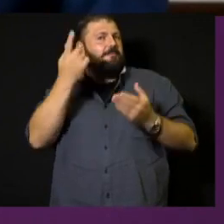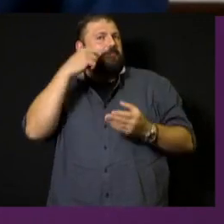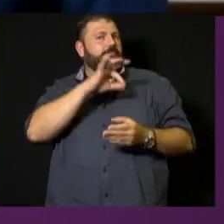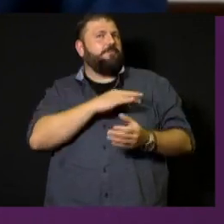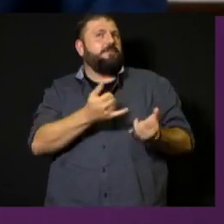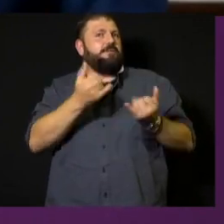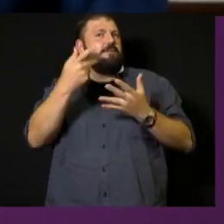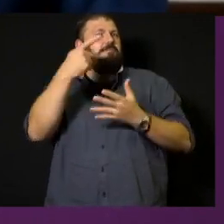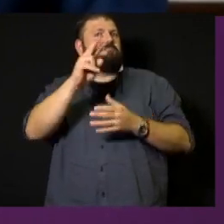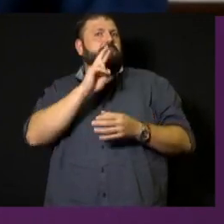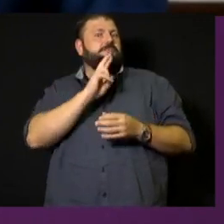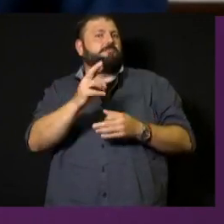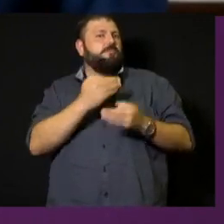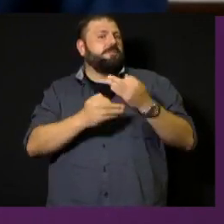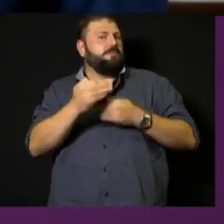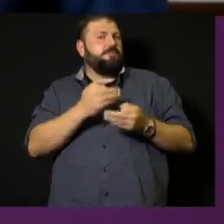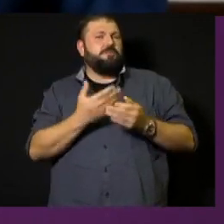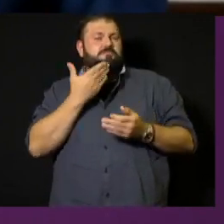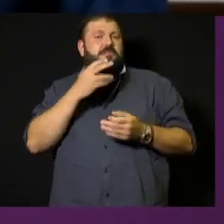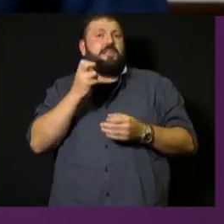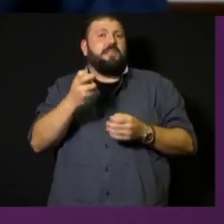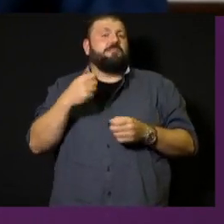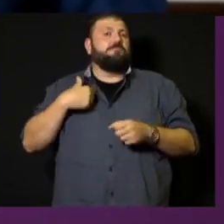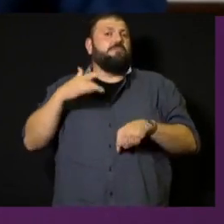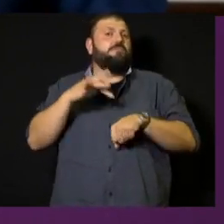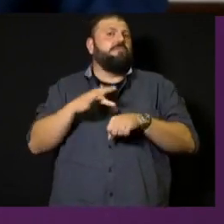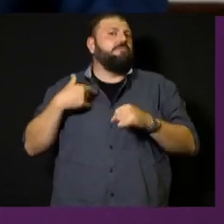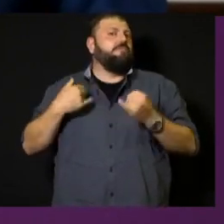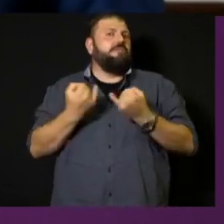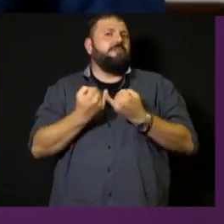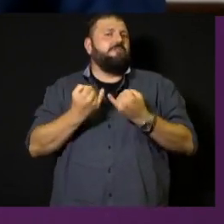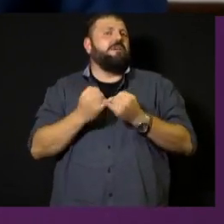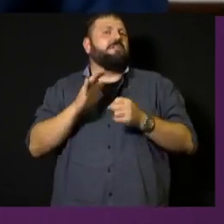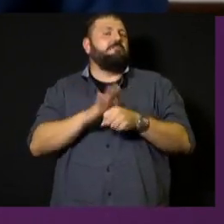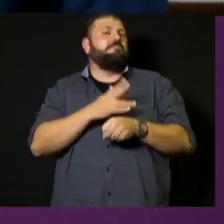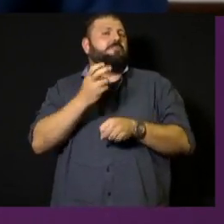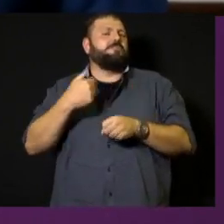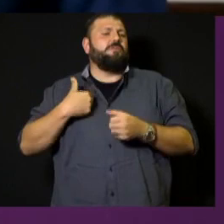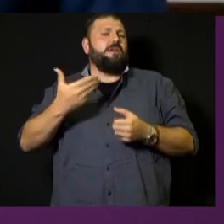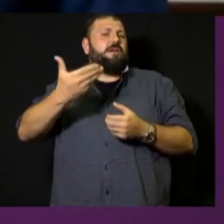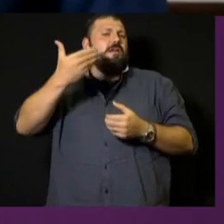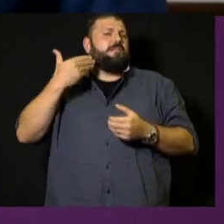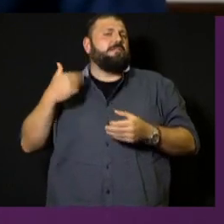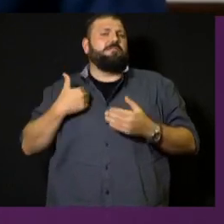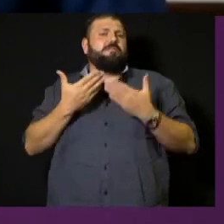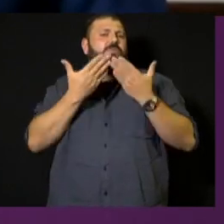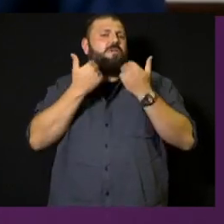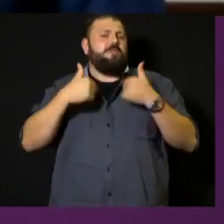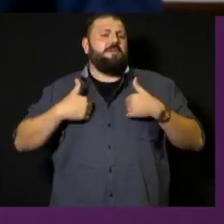that is signing or enrolling today. That was my example.